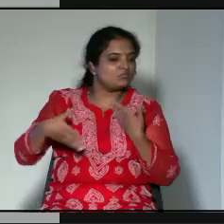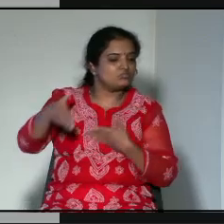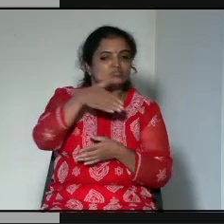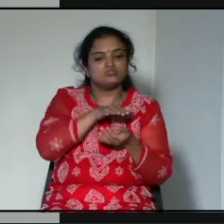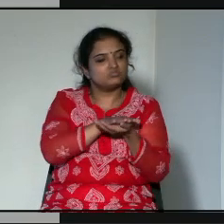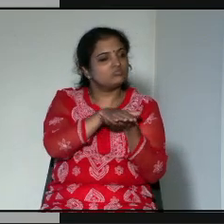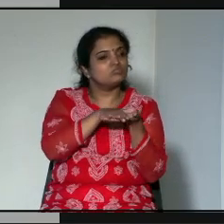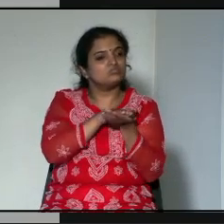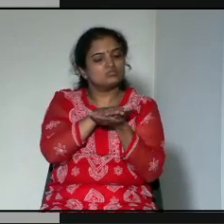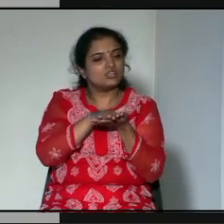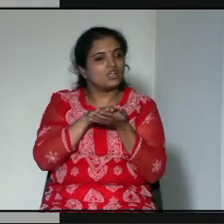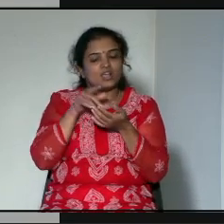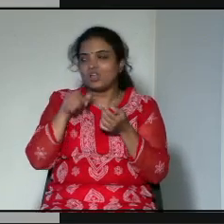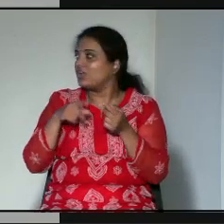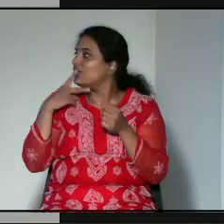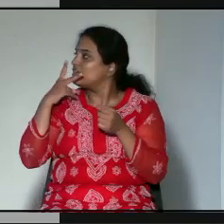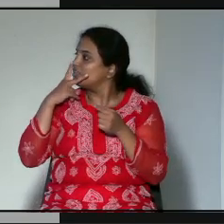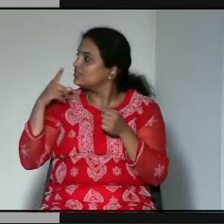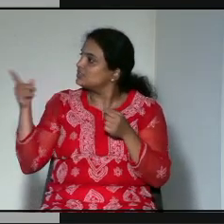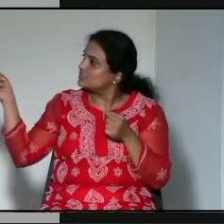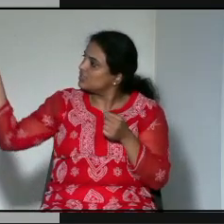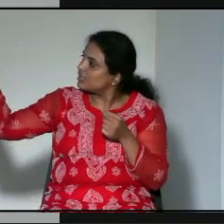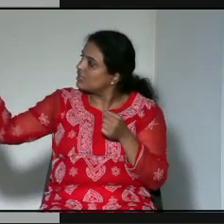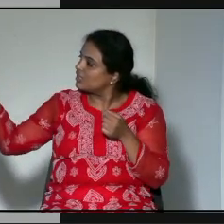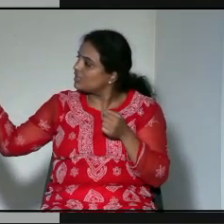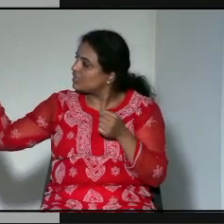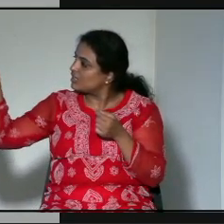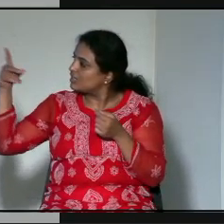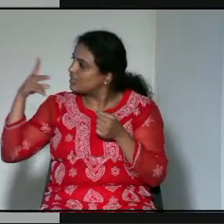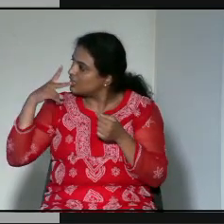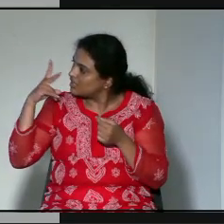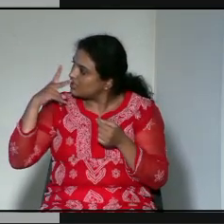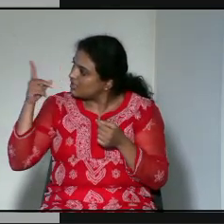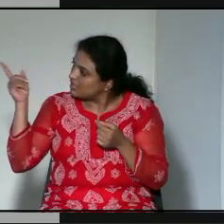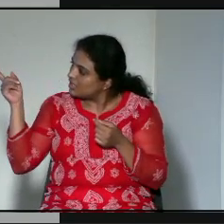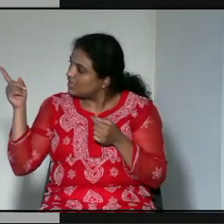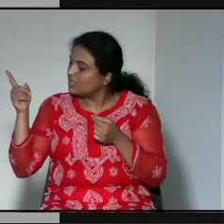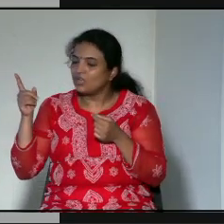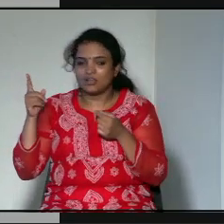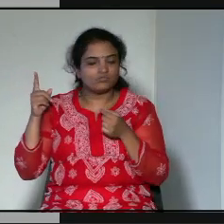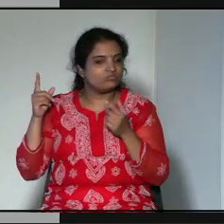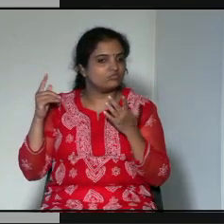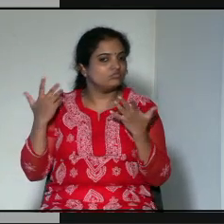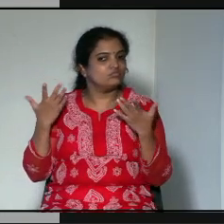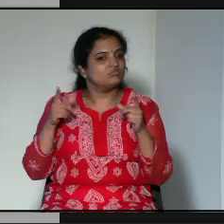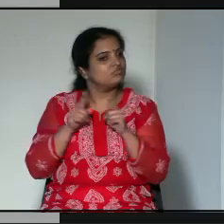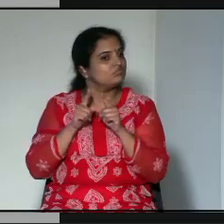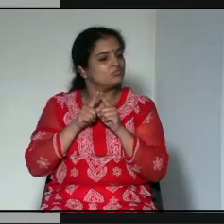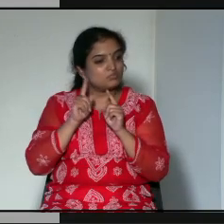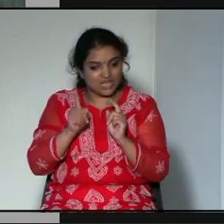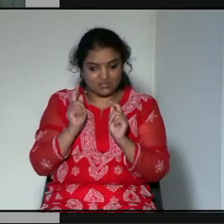it was something of a miracle that the Buddha was completed.